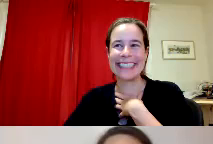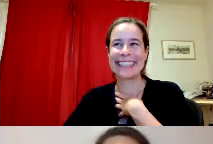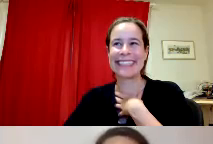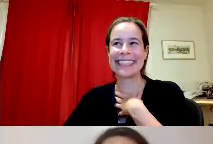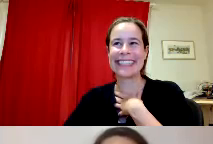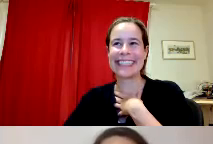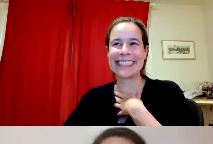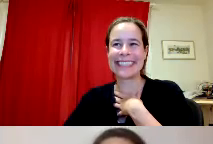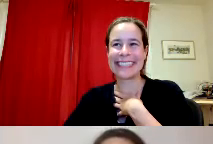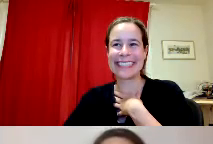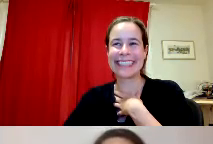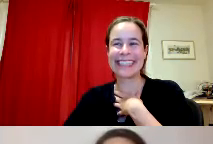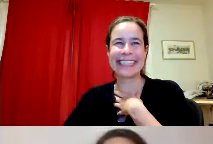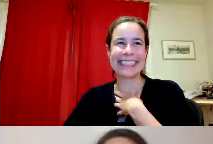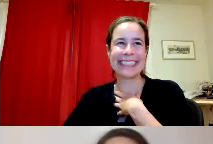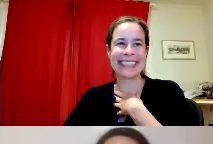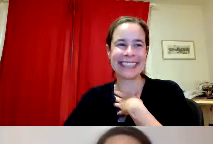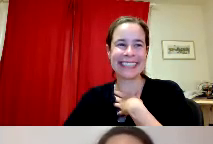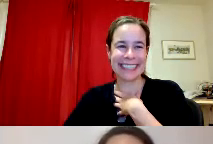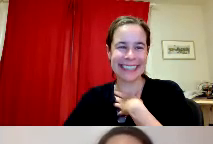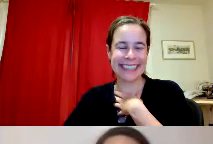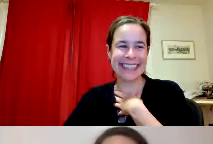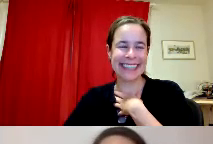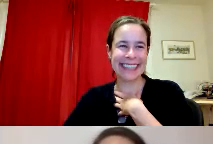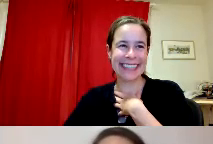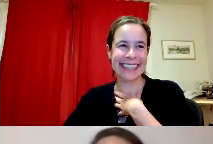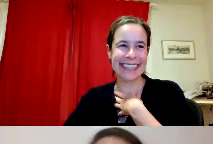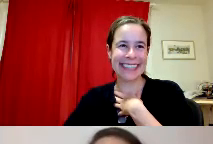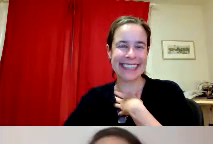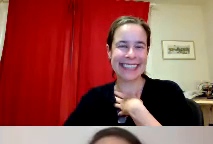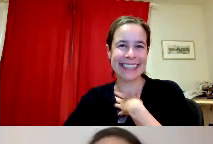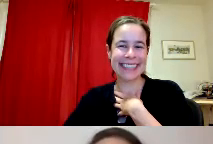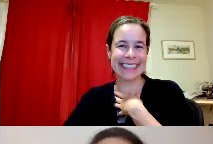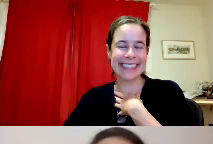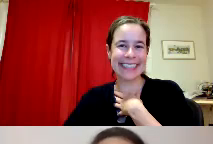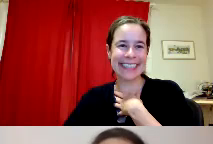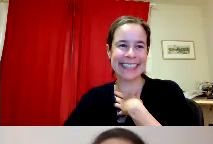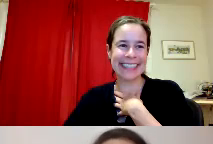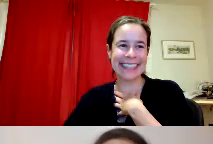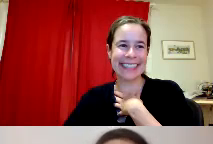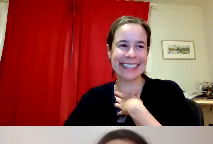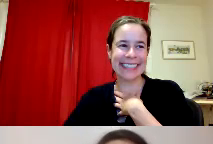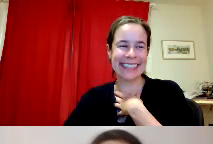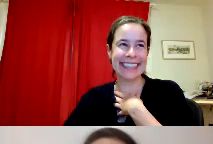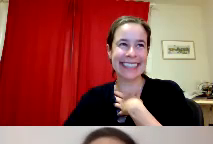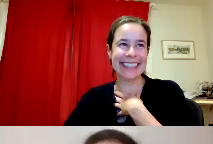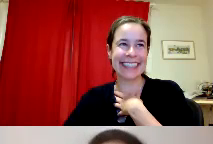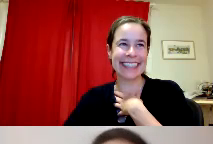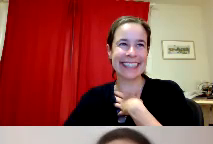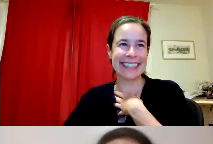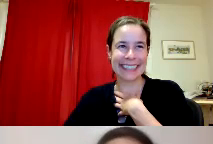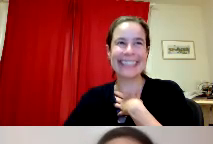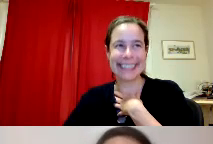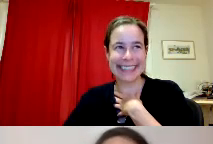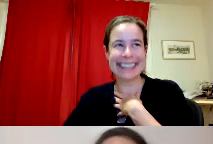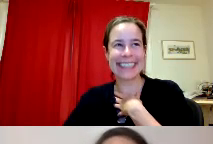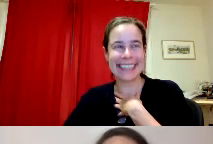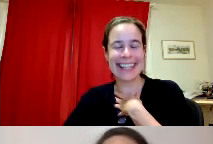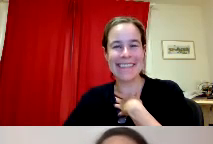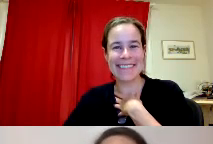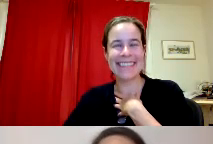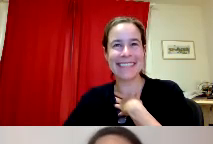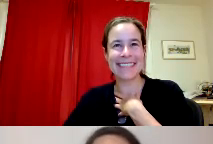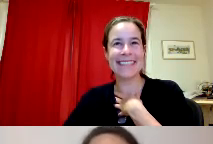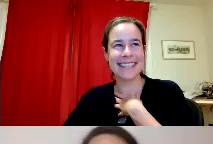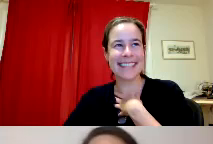Nova Scotia COVID-19 Health Research Coalition for funding, and of course the Mama Lab team, who all had their own master's projects on the go